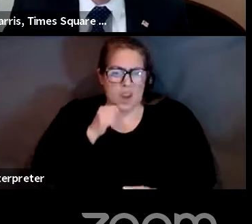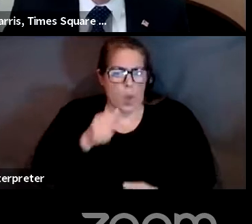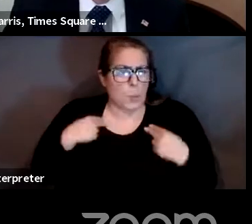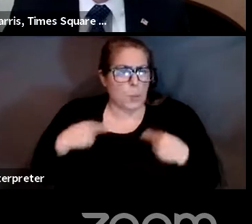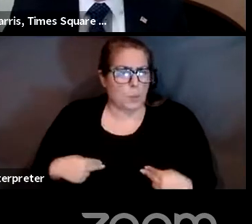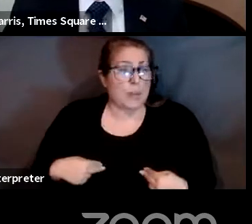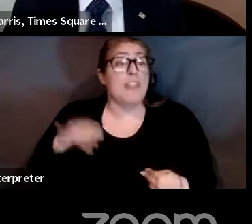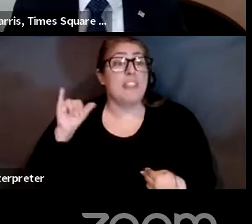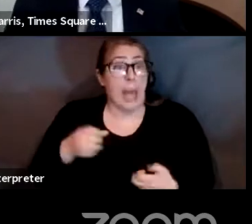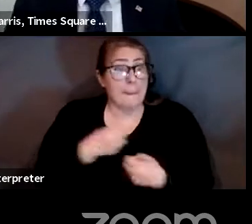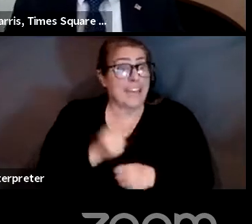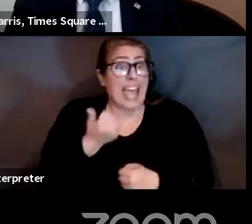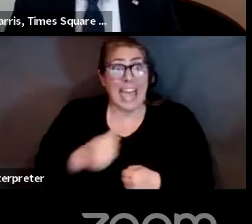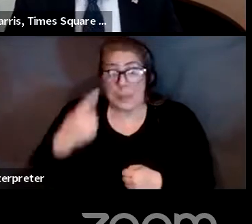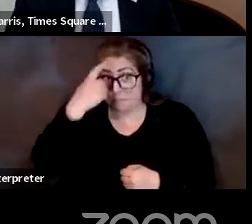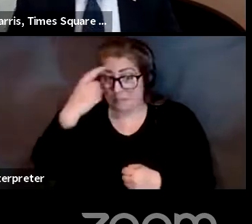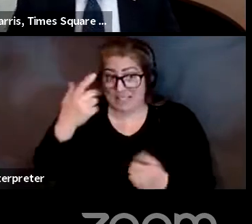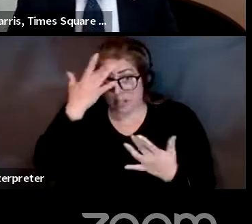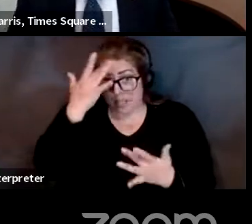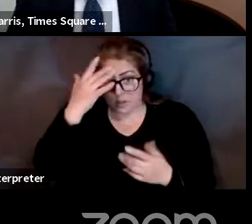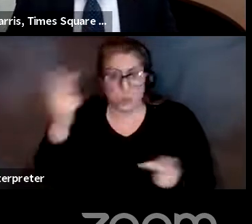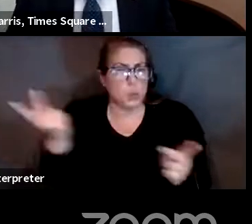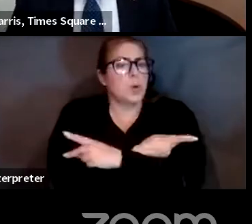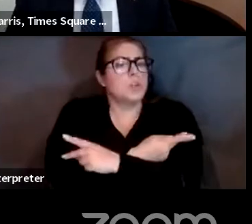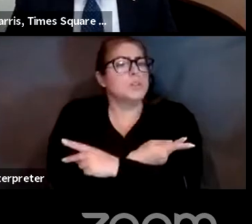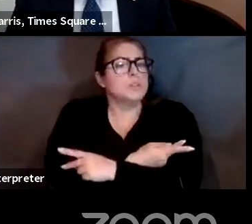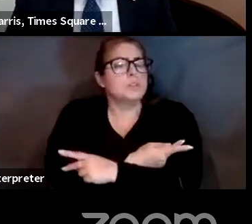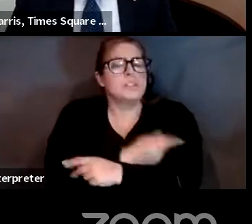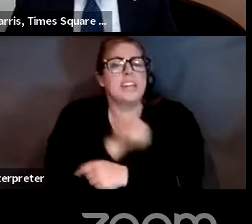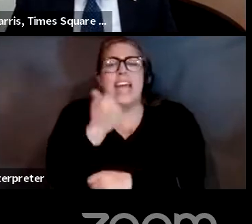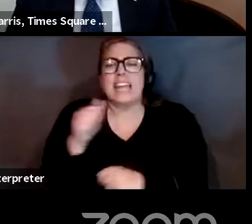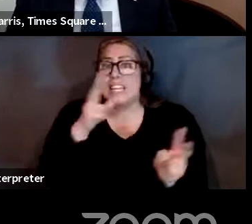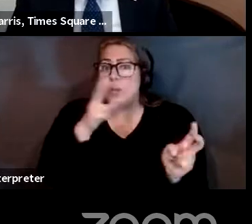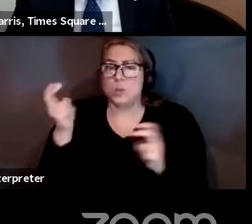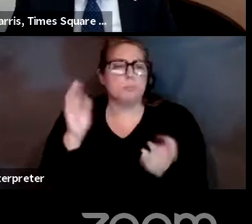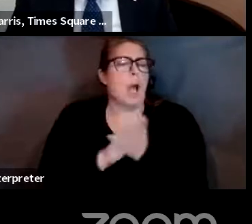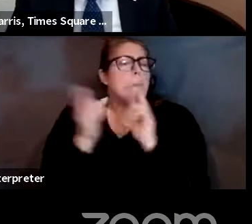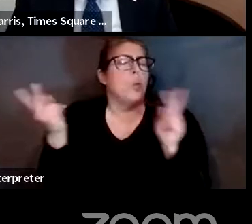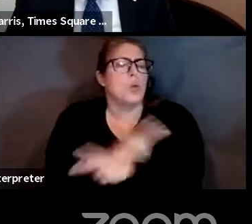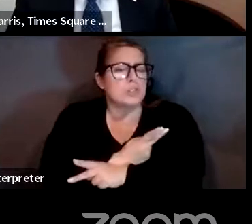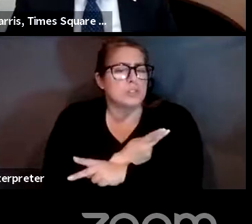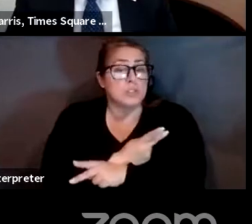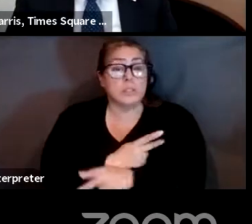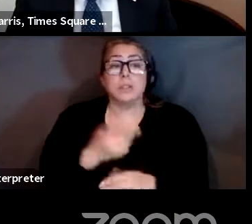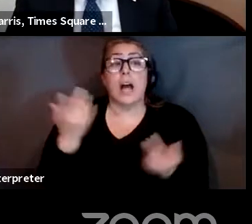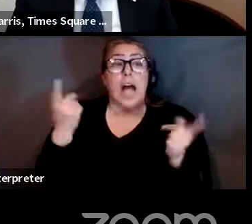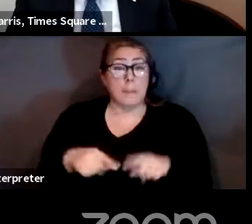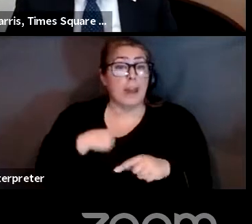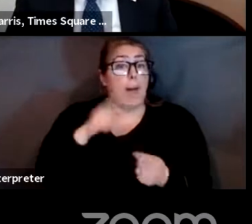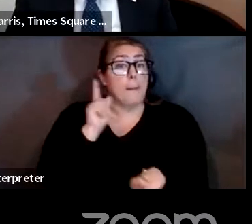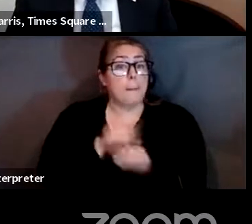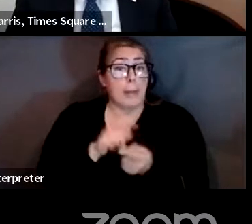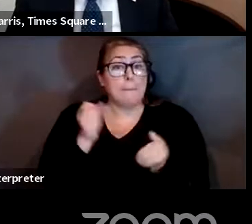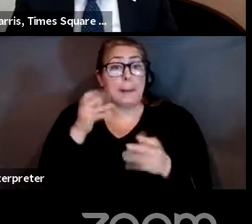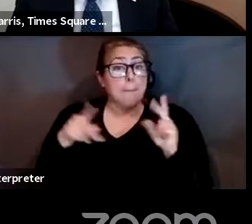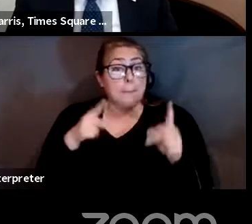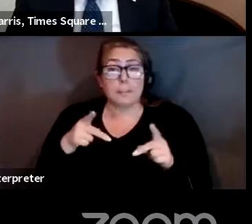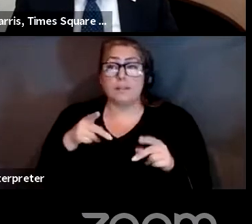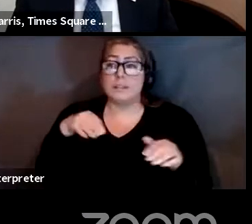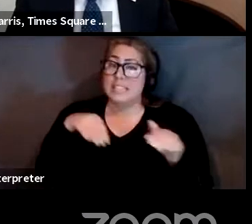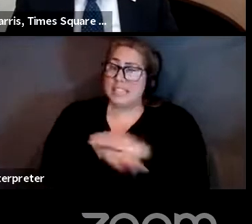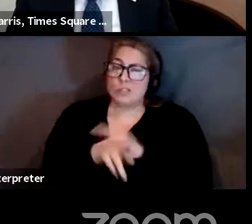mental illness and whatever other issues that you may have. There were so many people I met who walked in with no